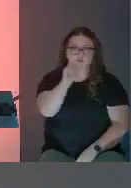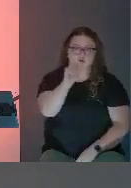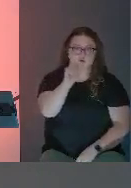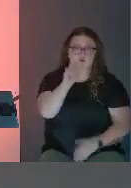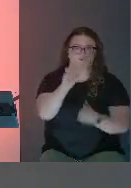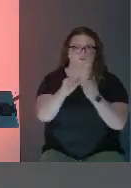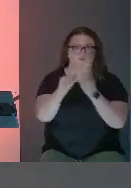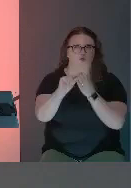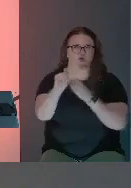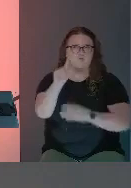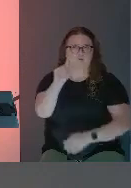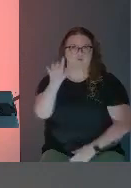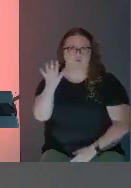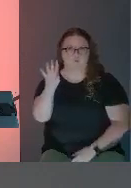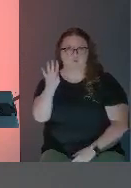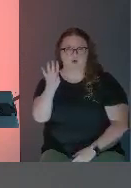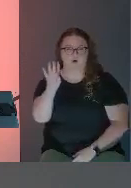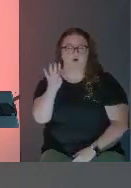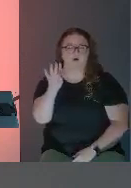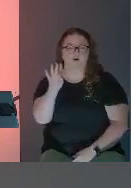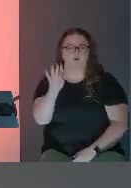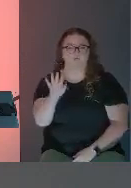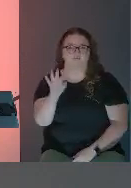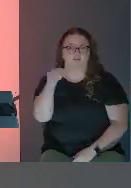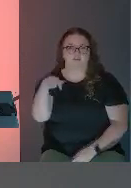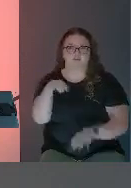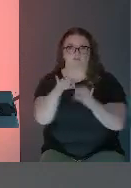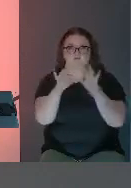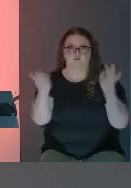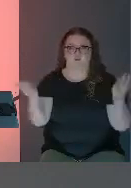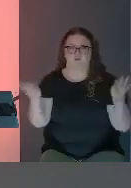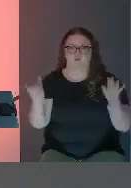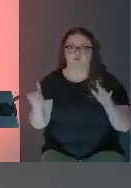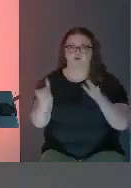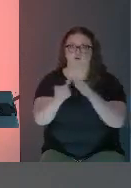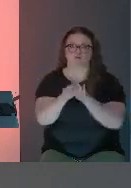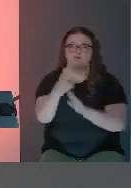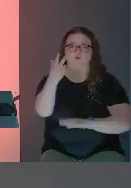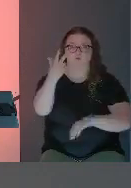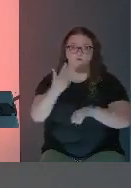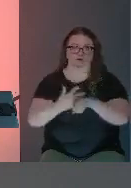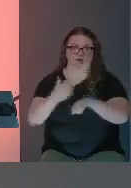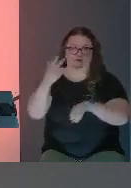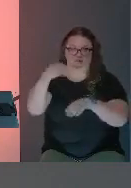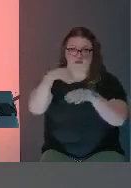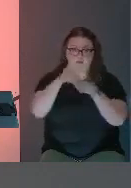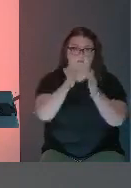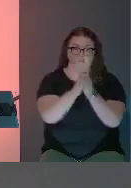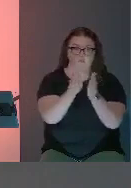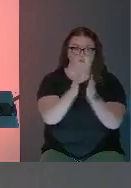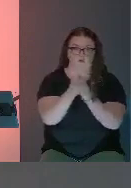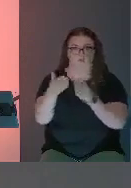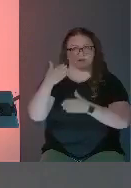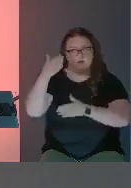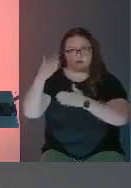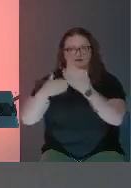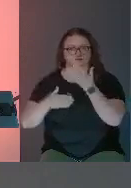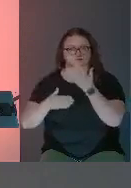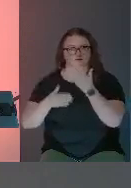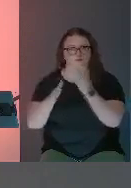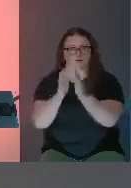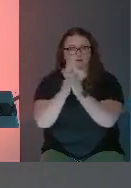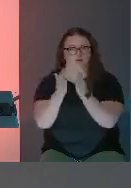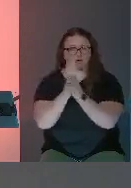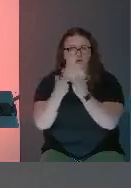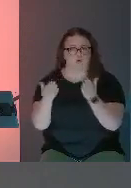find this verse. And this verse shows up three times in the book to give us some